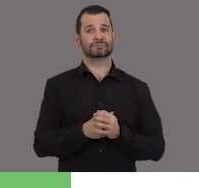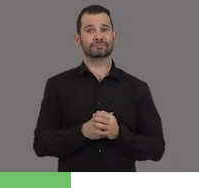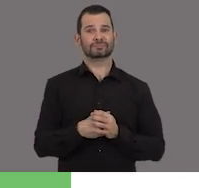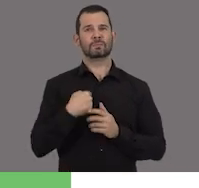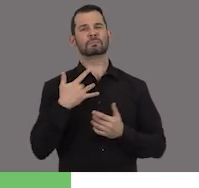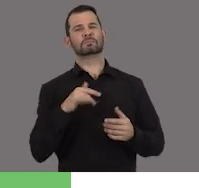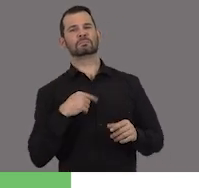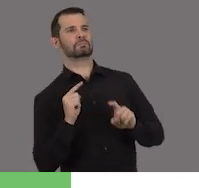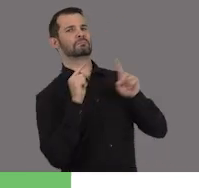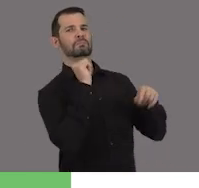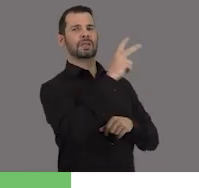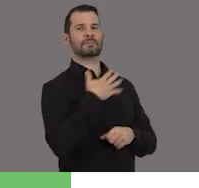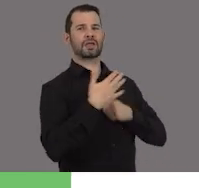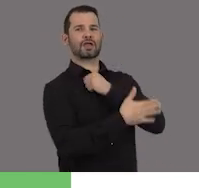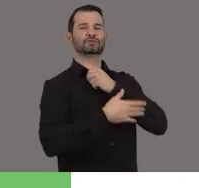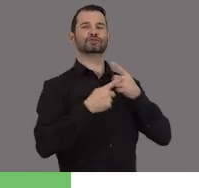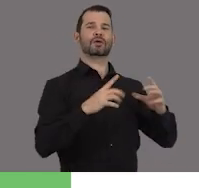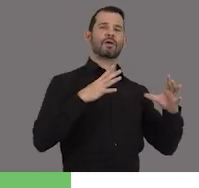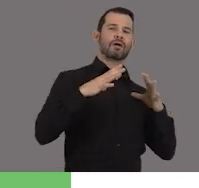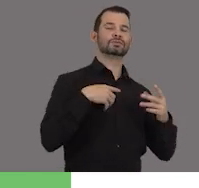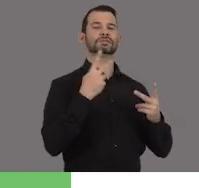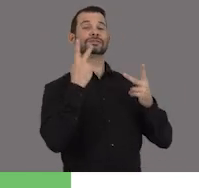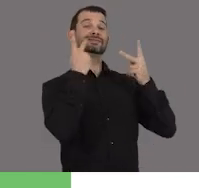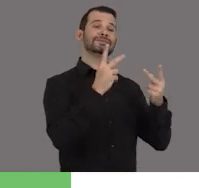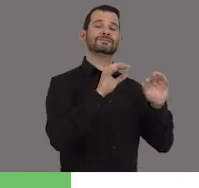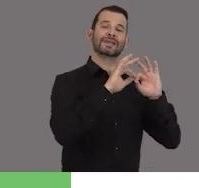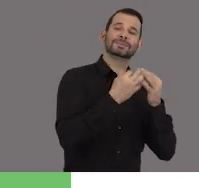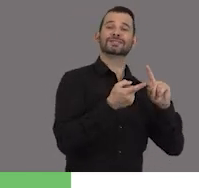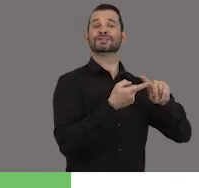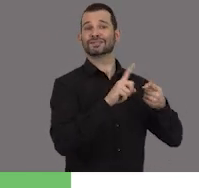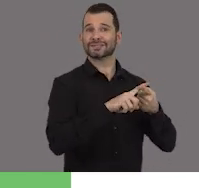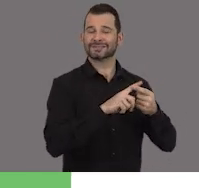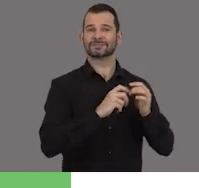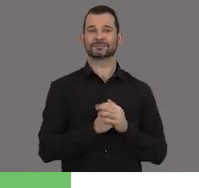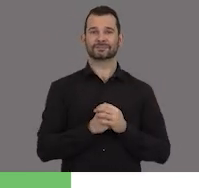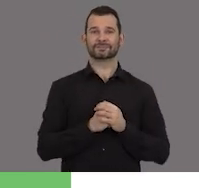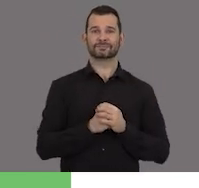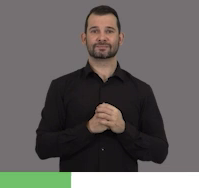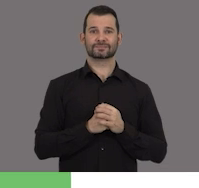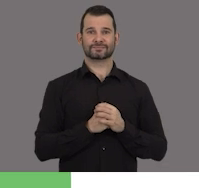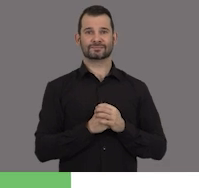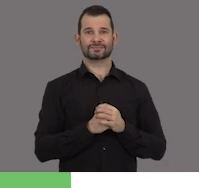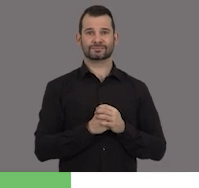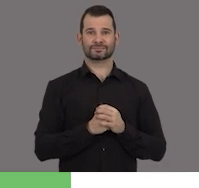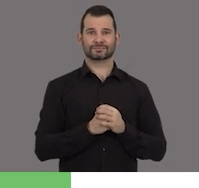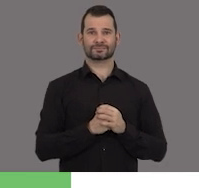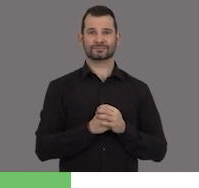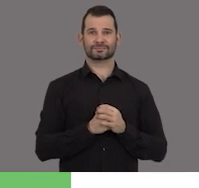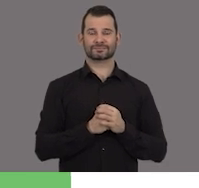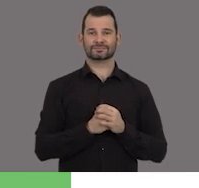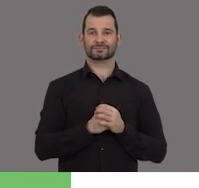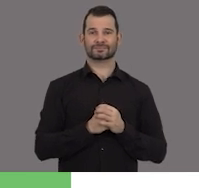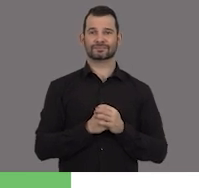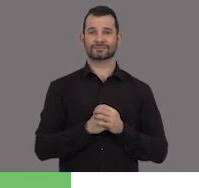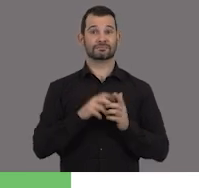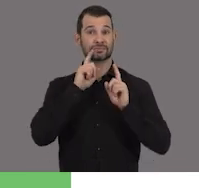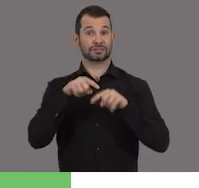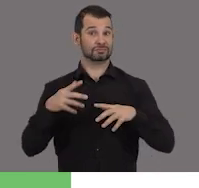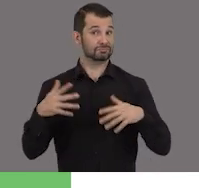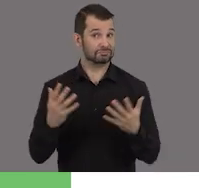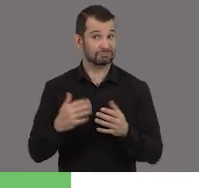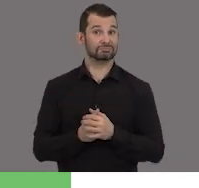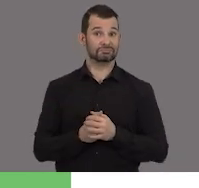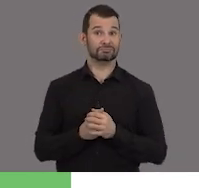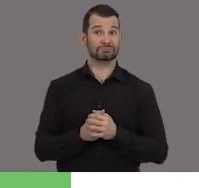number and I go back to my country during holidays to visit family and friends? The